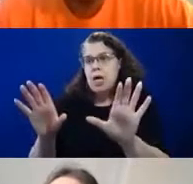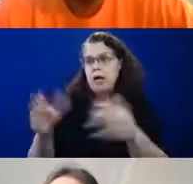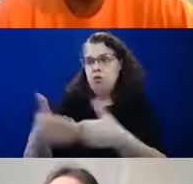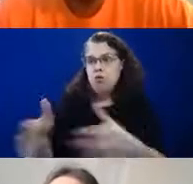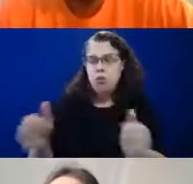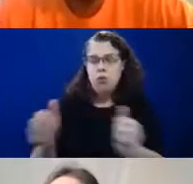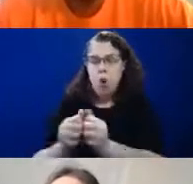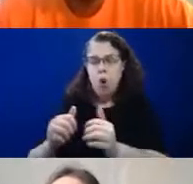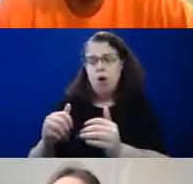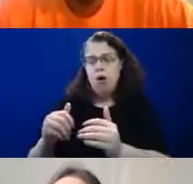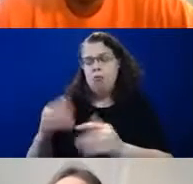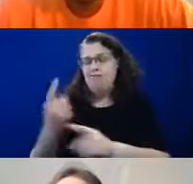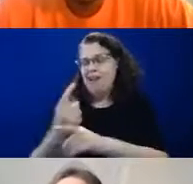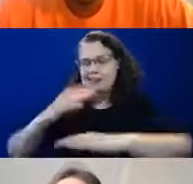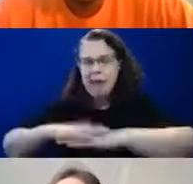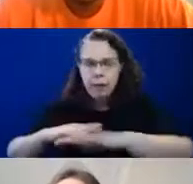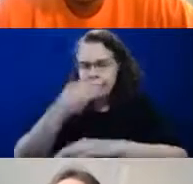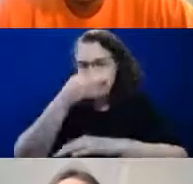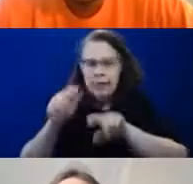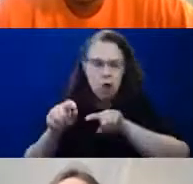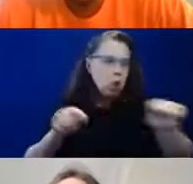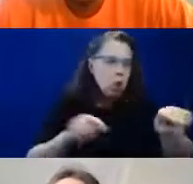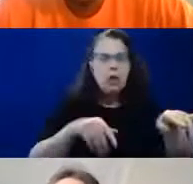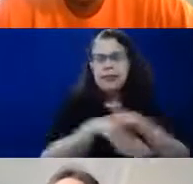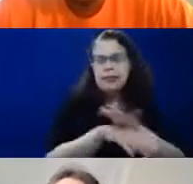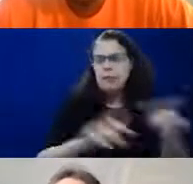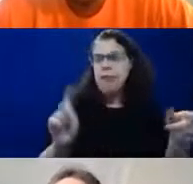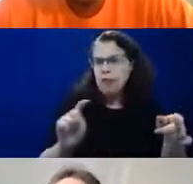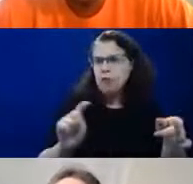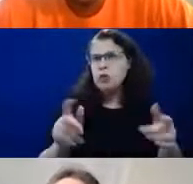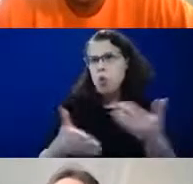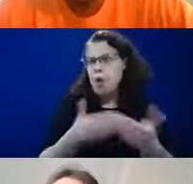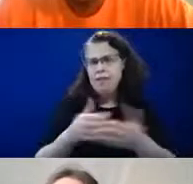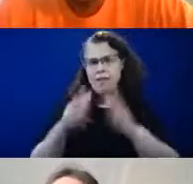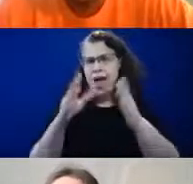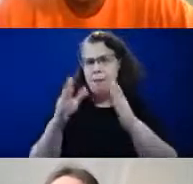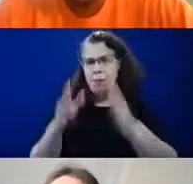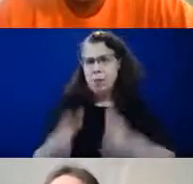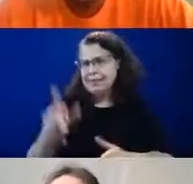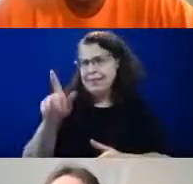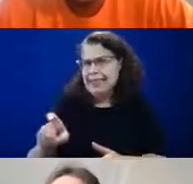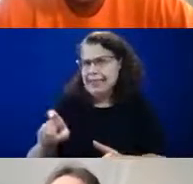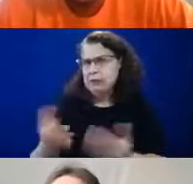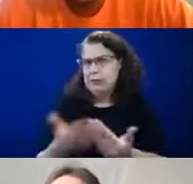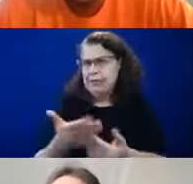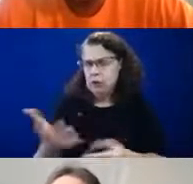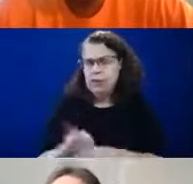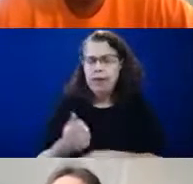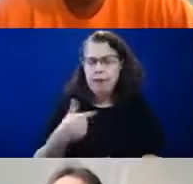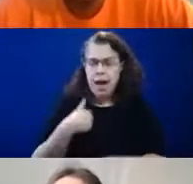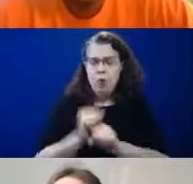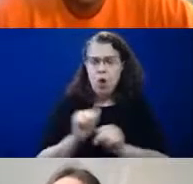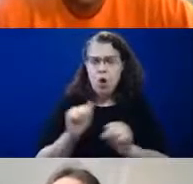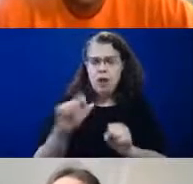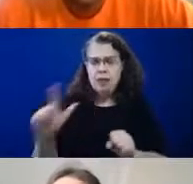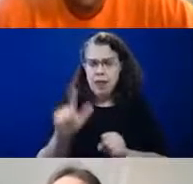that person might need might be easier to get. So those are my thoughts. And I work in the library, and so does Chris and Philip. So